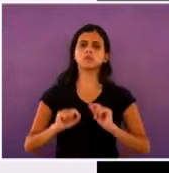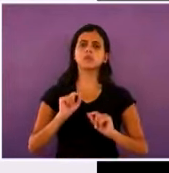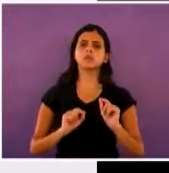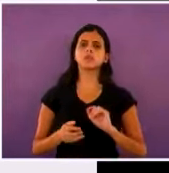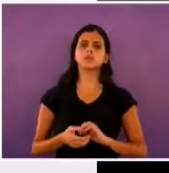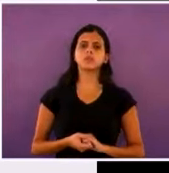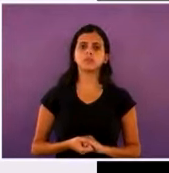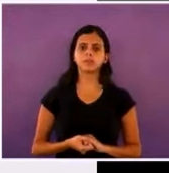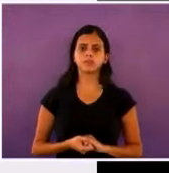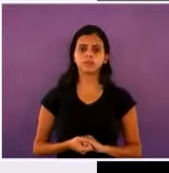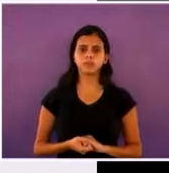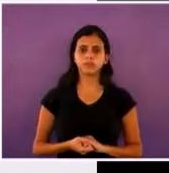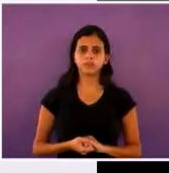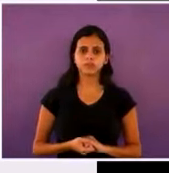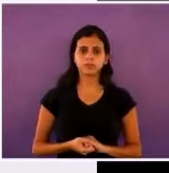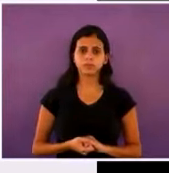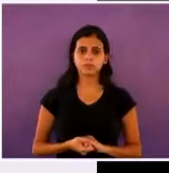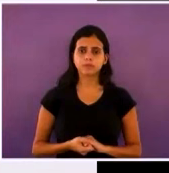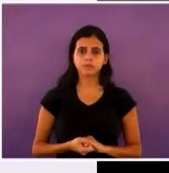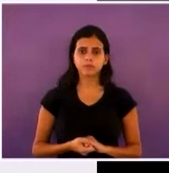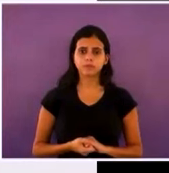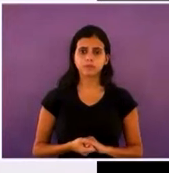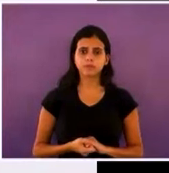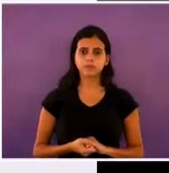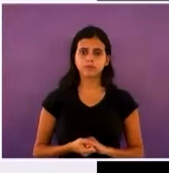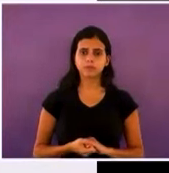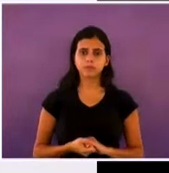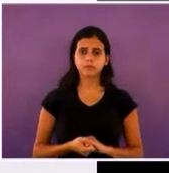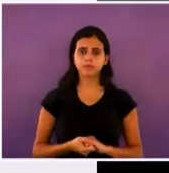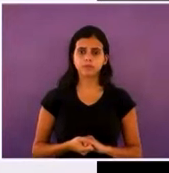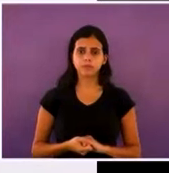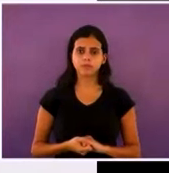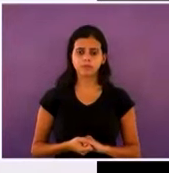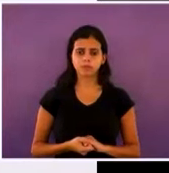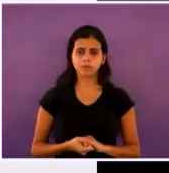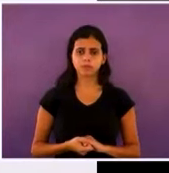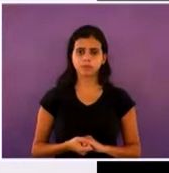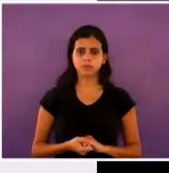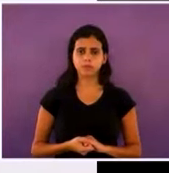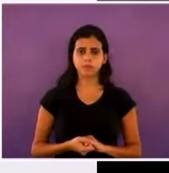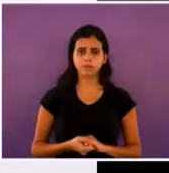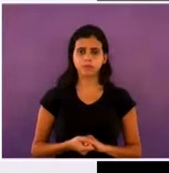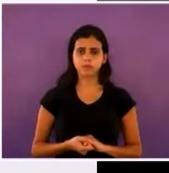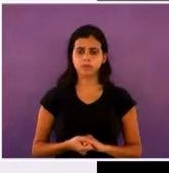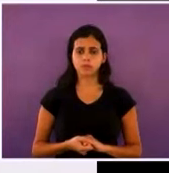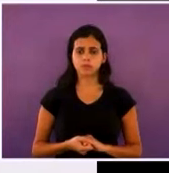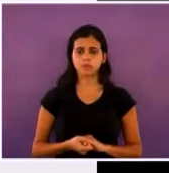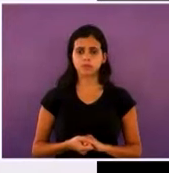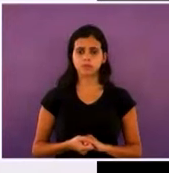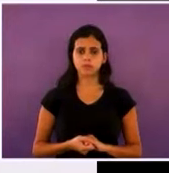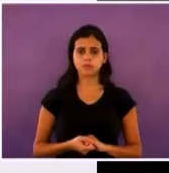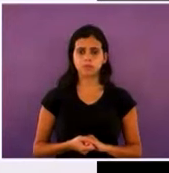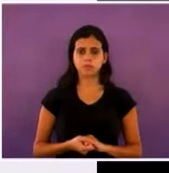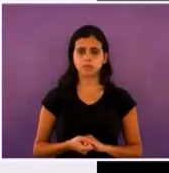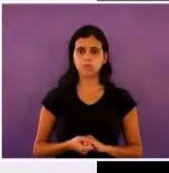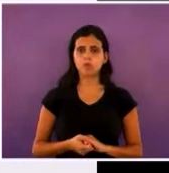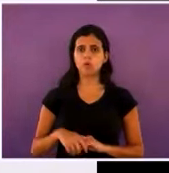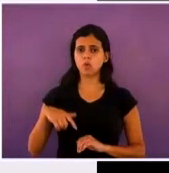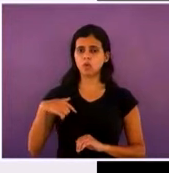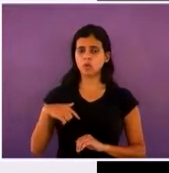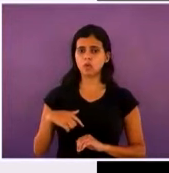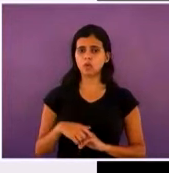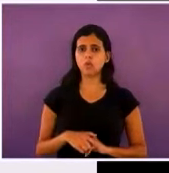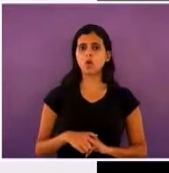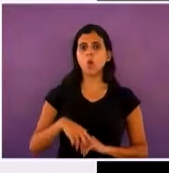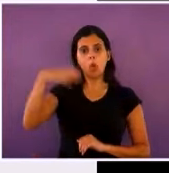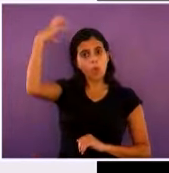to be the evangelical wing of a Roman Catholic Church. Nós queremos, ele